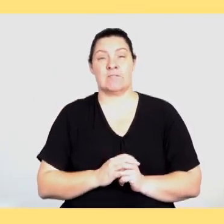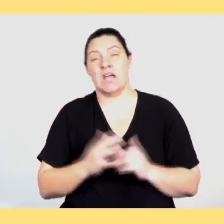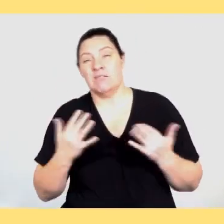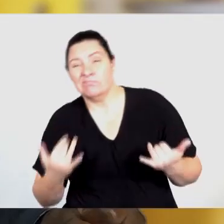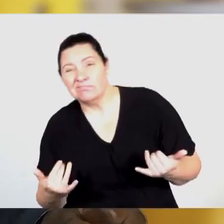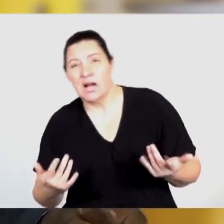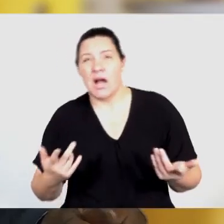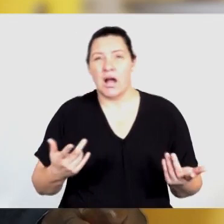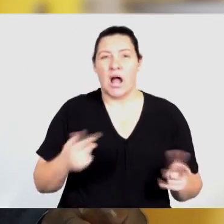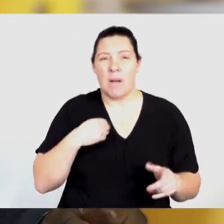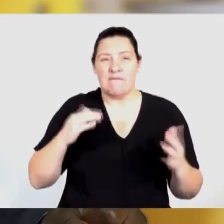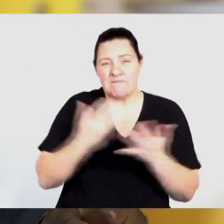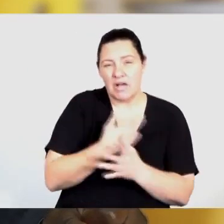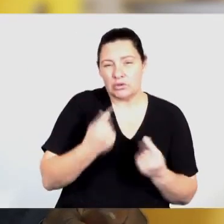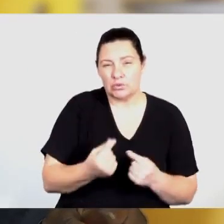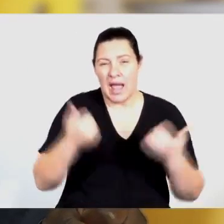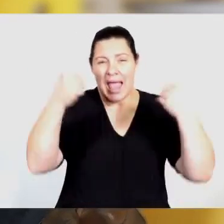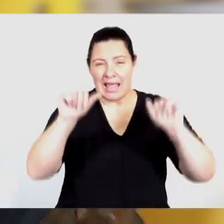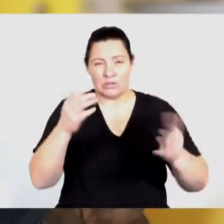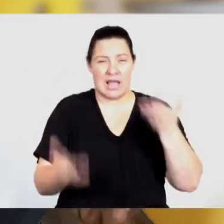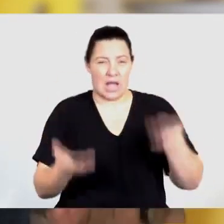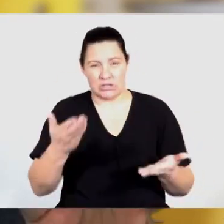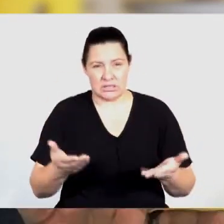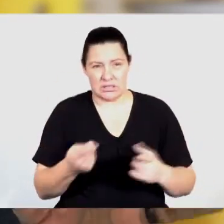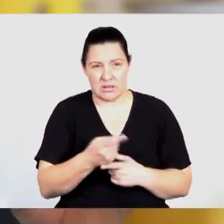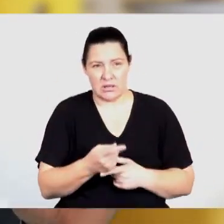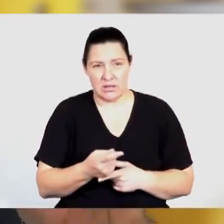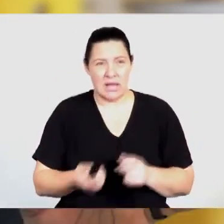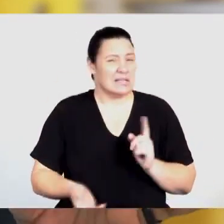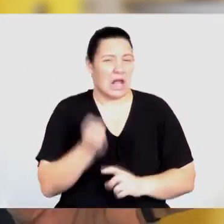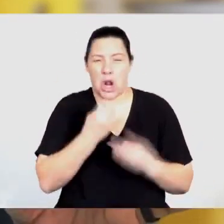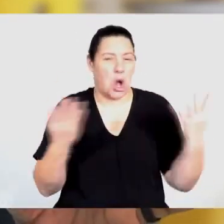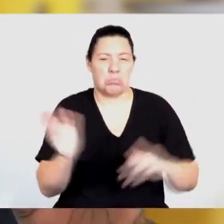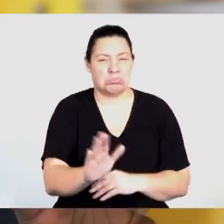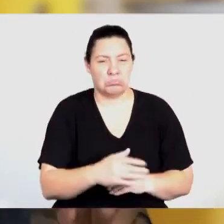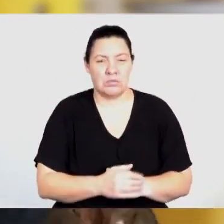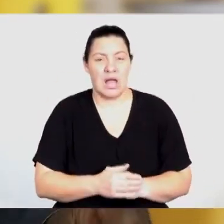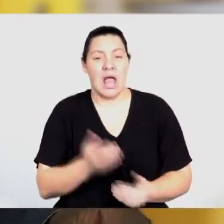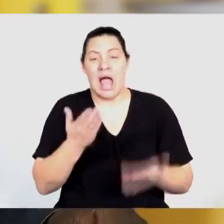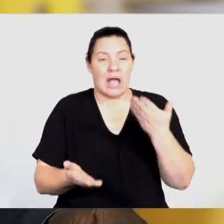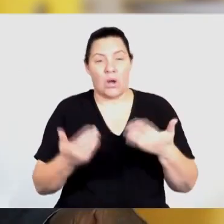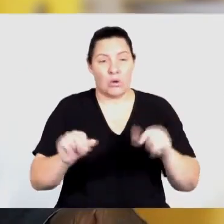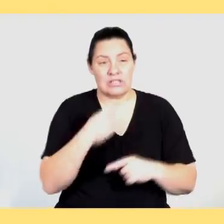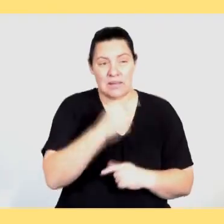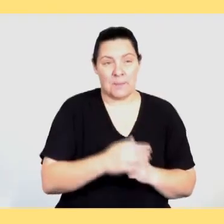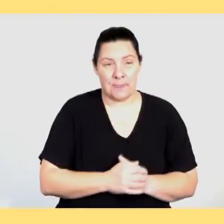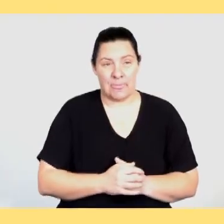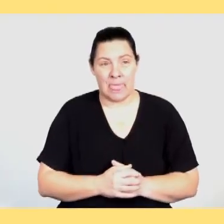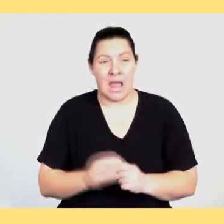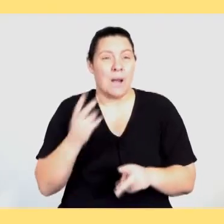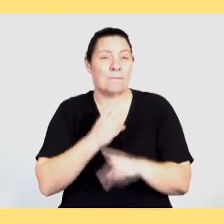107,620. Now, I'm just going to quickly do an accounting equation with you, and it's not going to take much time. Here is the accounting equation. It